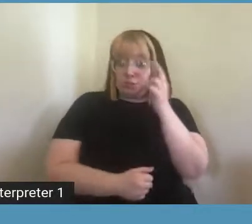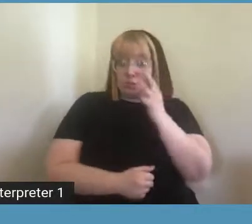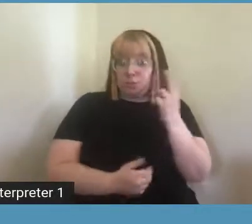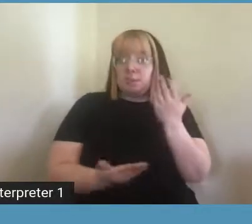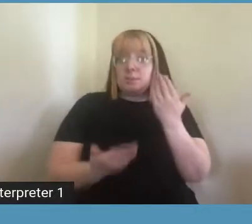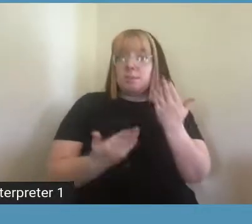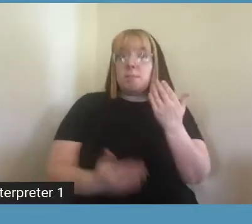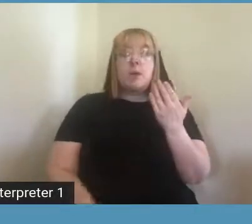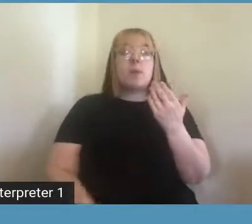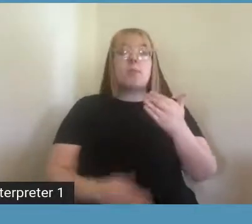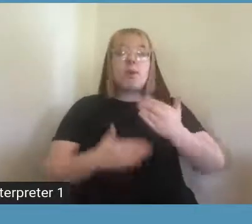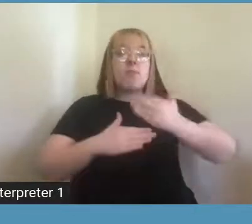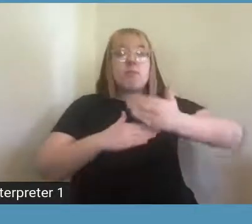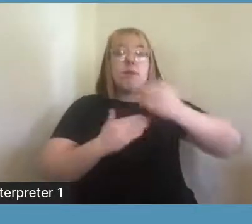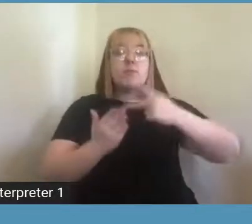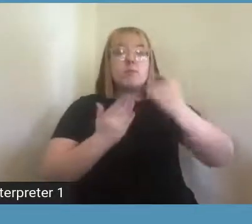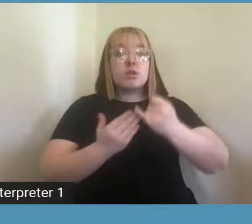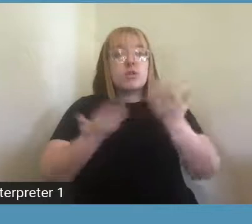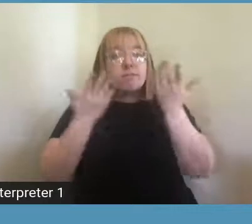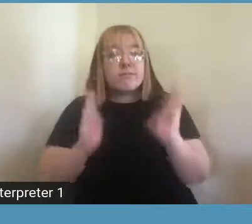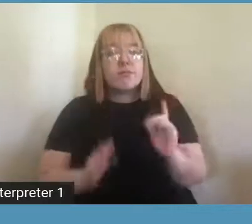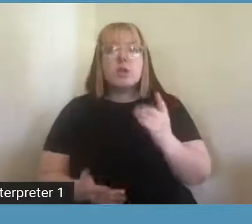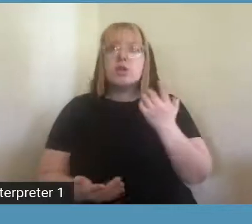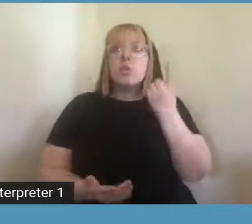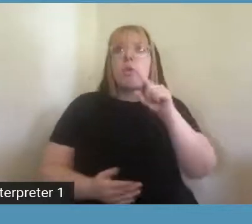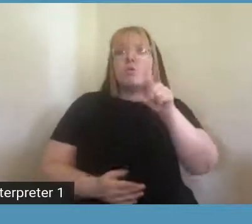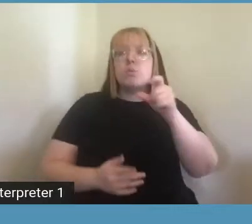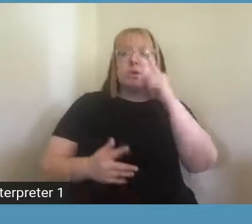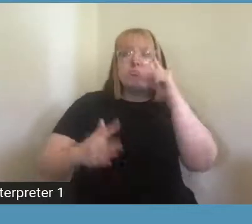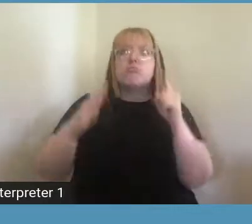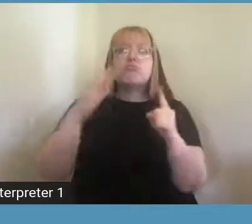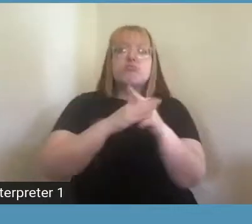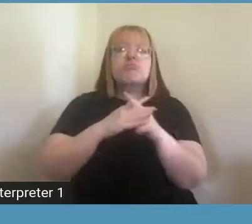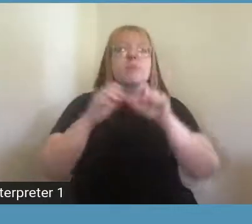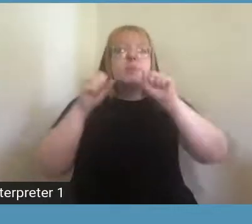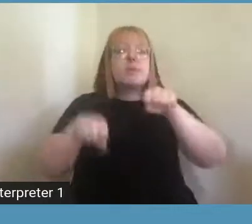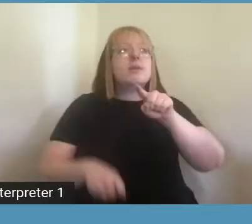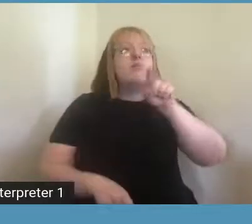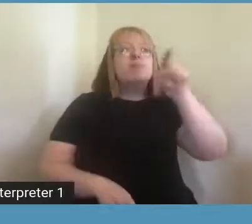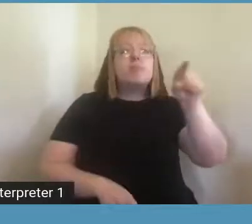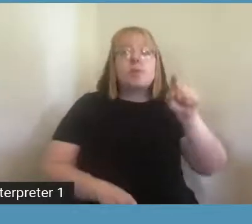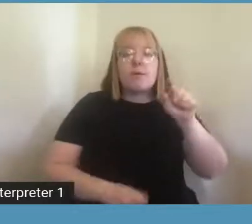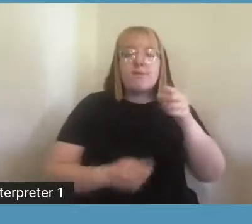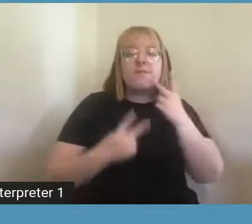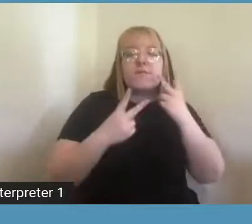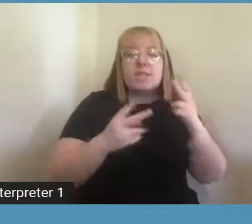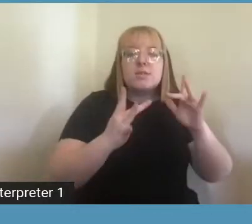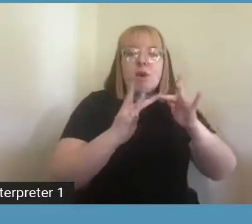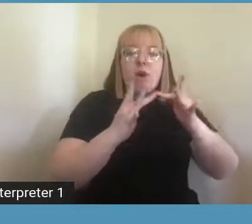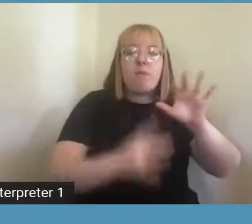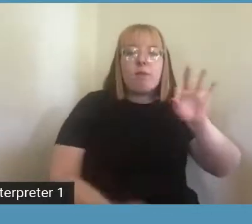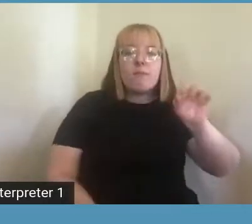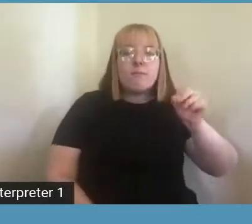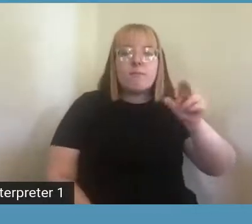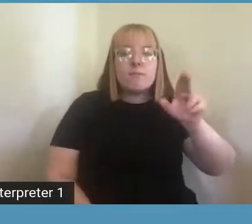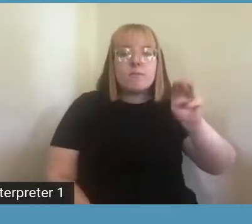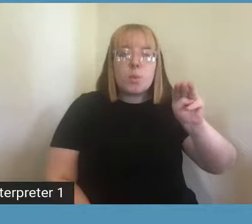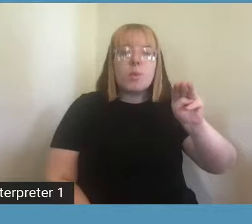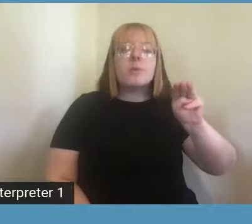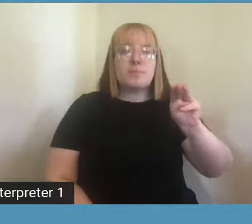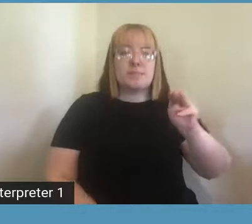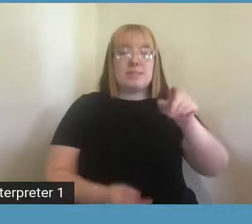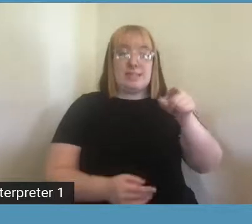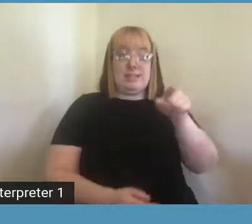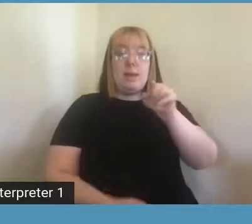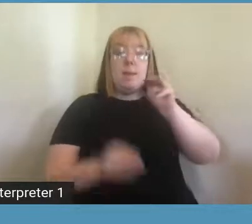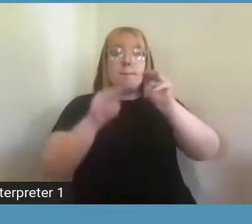an online community forum for raising questions, posting answers, and connecting with your fellow museum practitioners on the Museum Learning